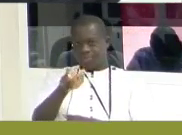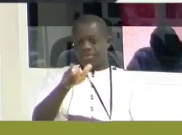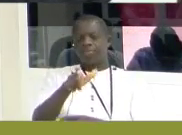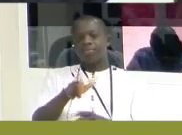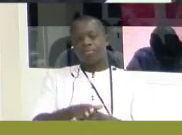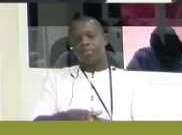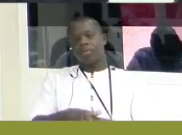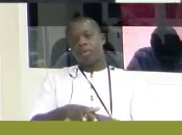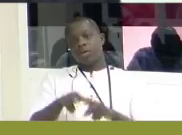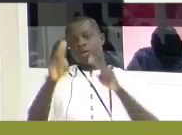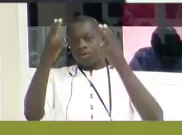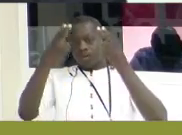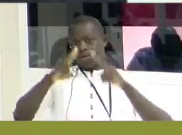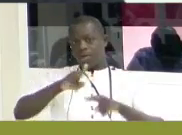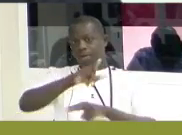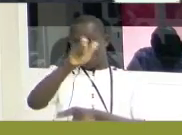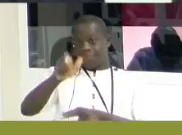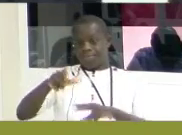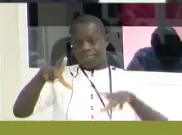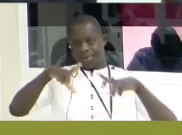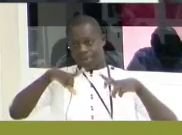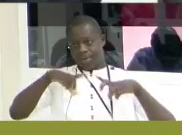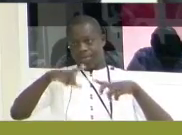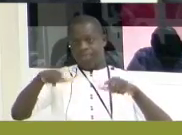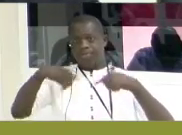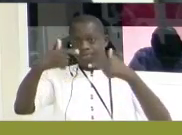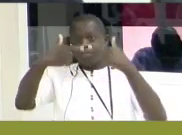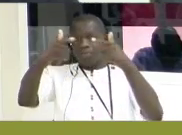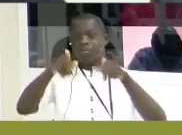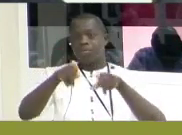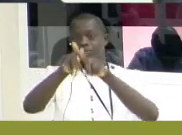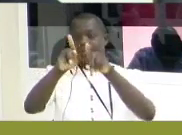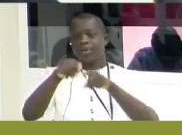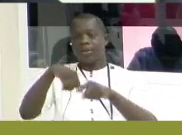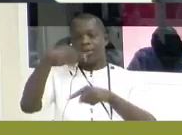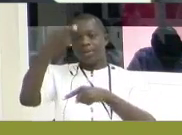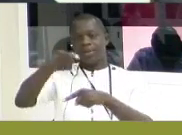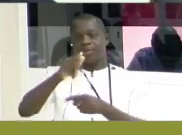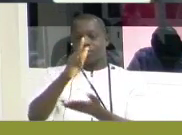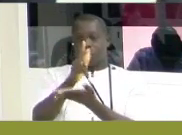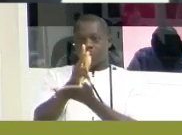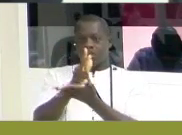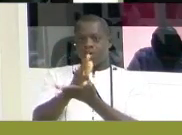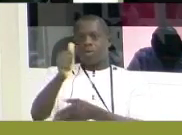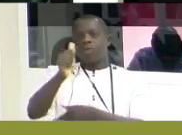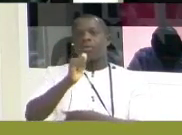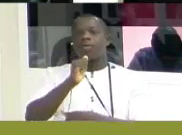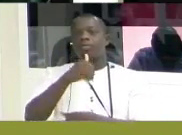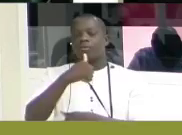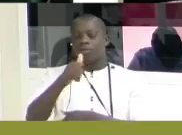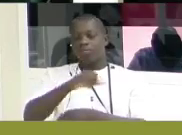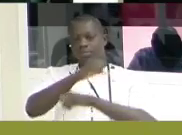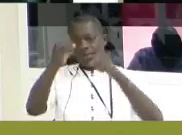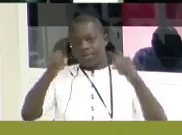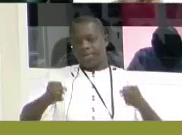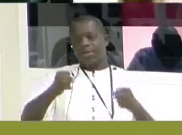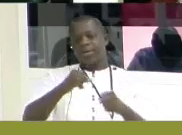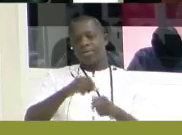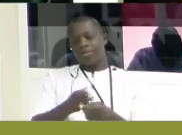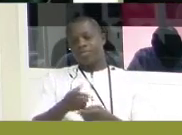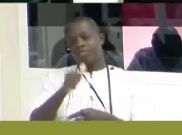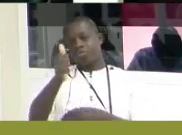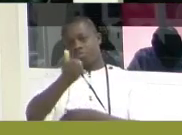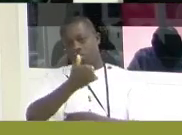Council, are we ready to proceed with the next witness? Good afternoon, Mr. Chairman. Good afternoon, Commissioners. Good afternoon, members